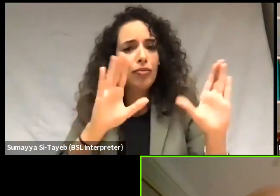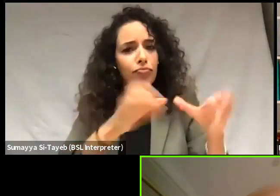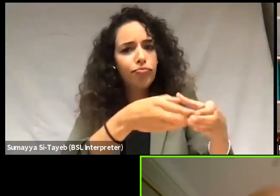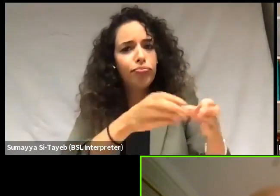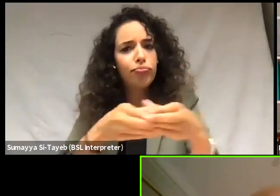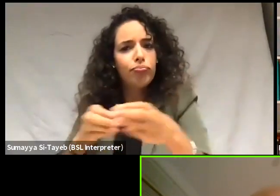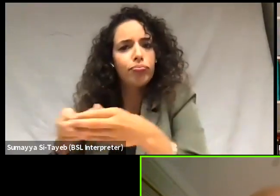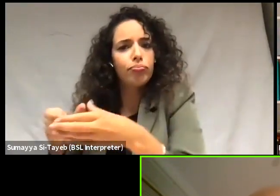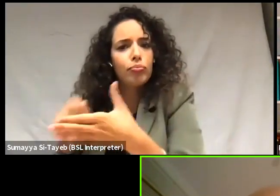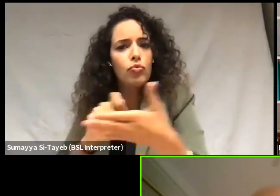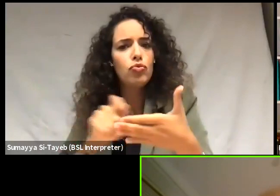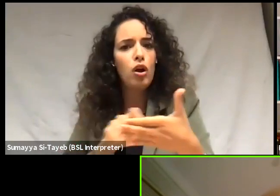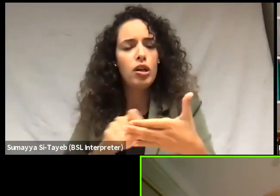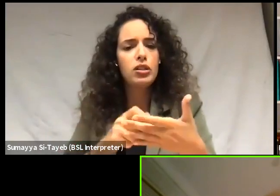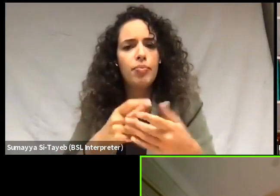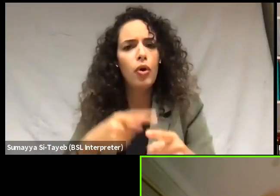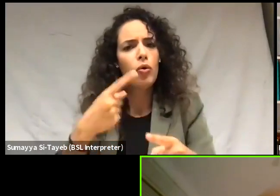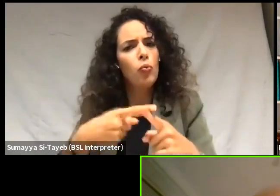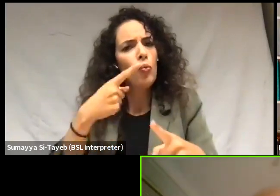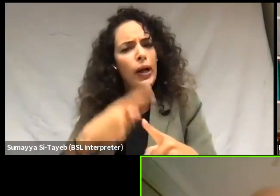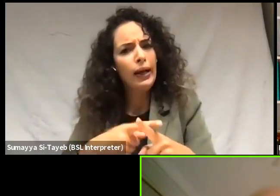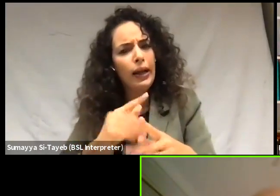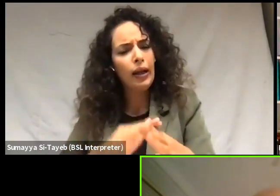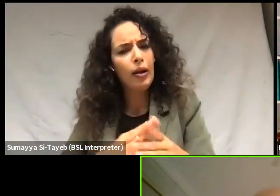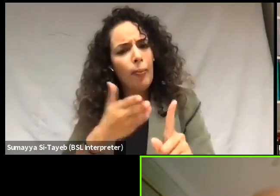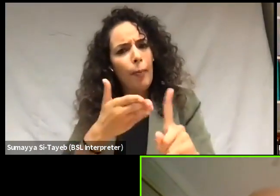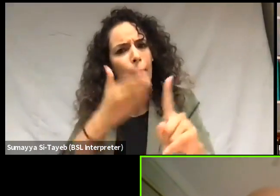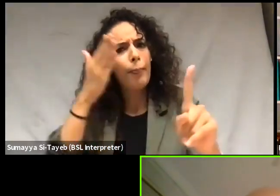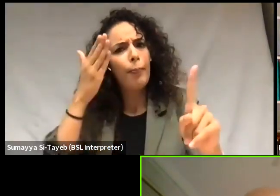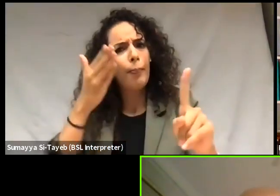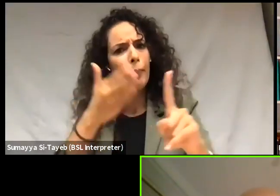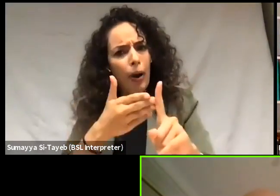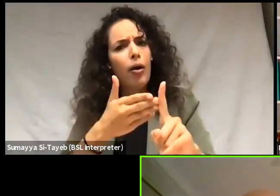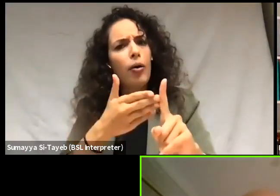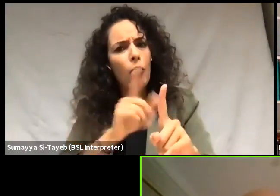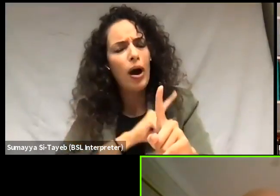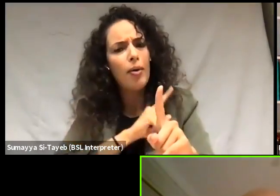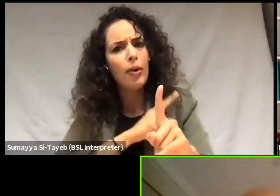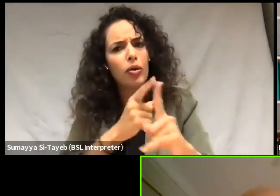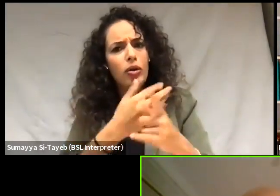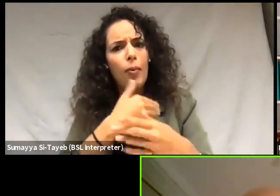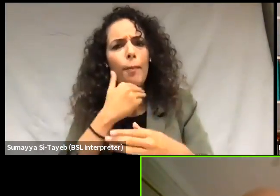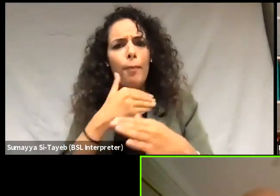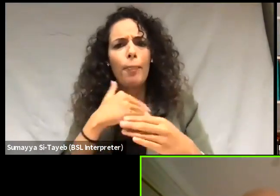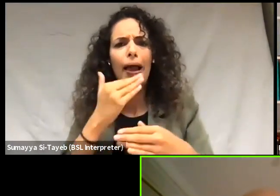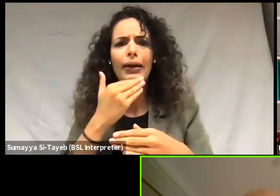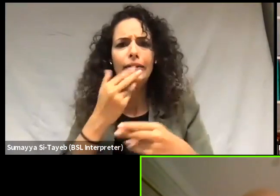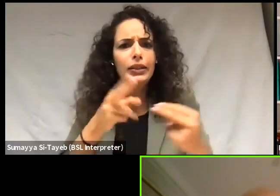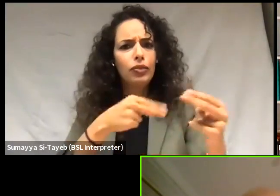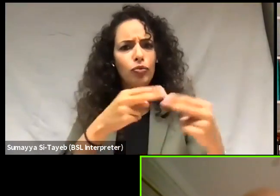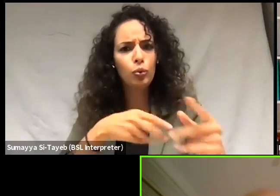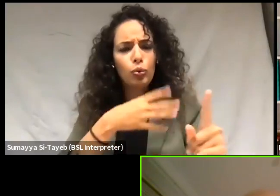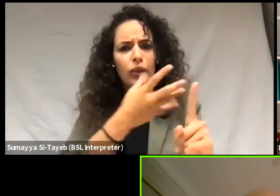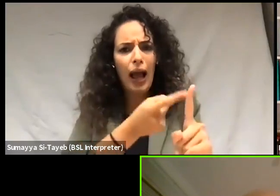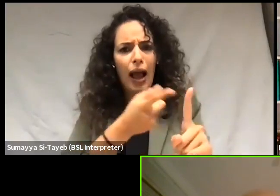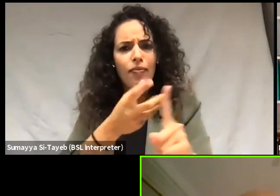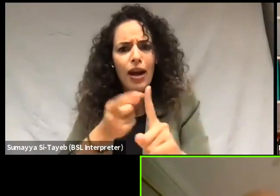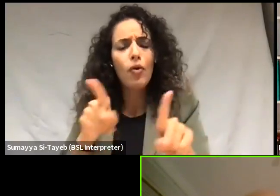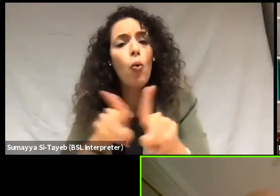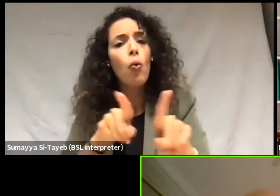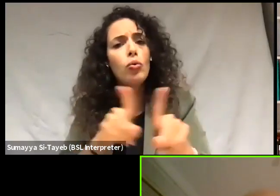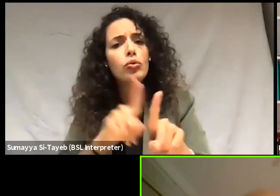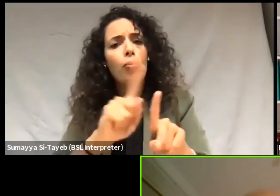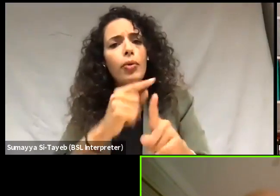both through analyzing the level of coverage and also through the demand